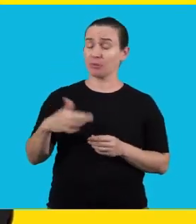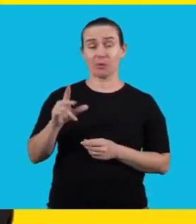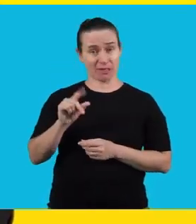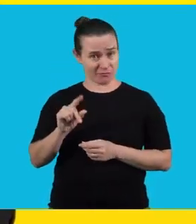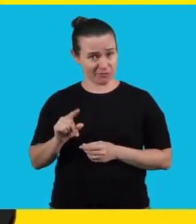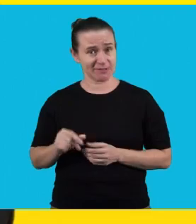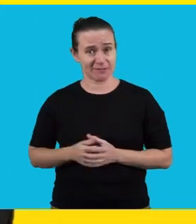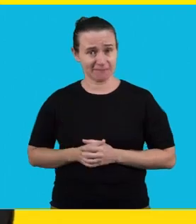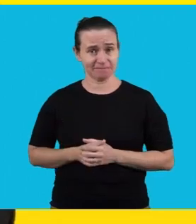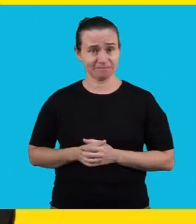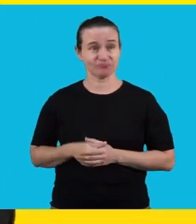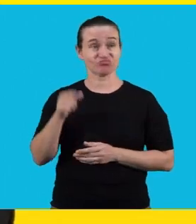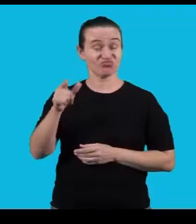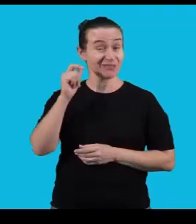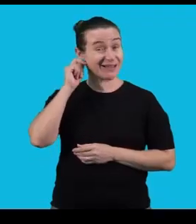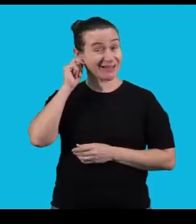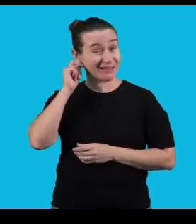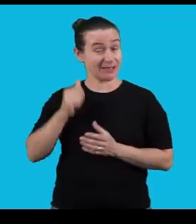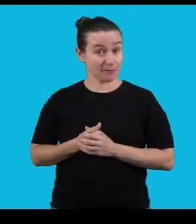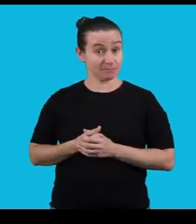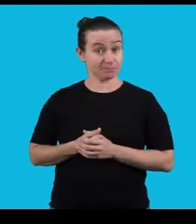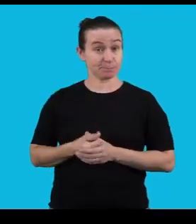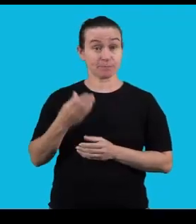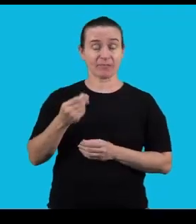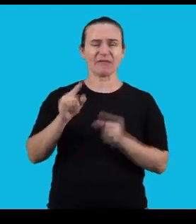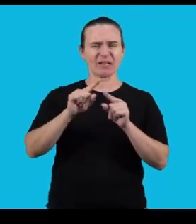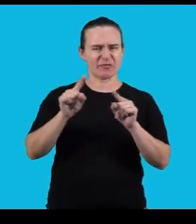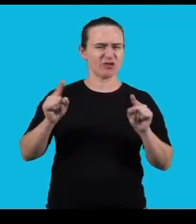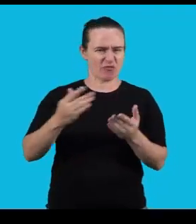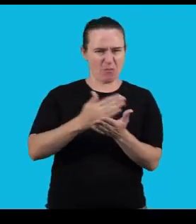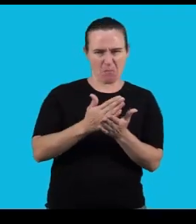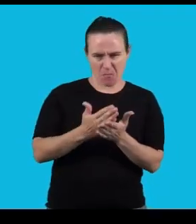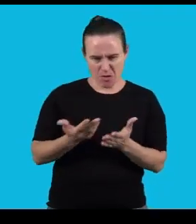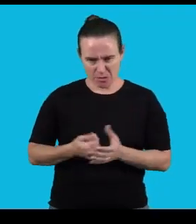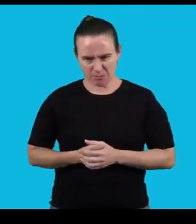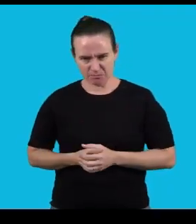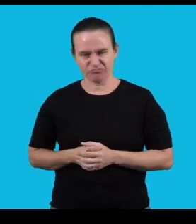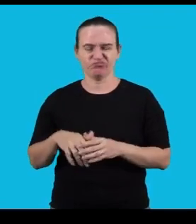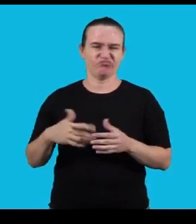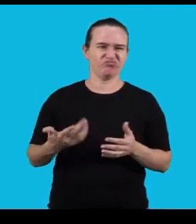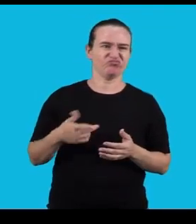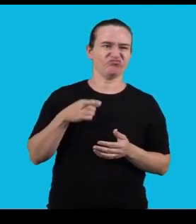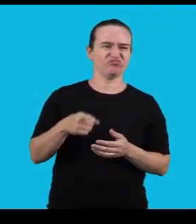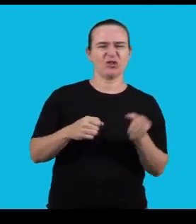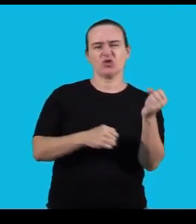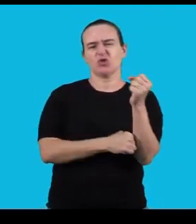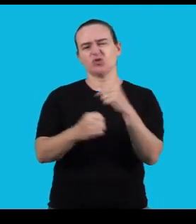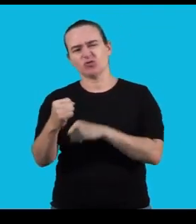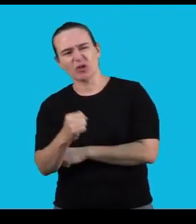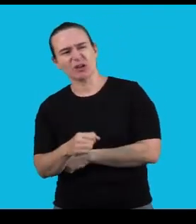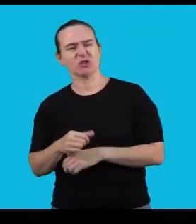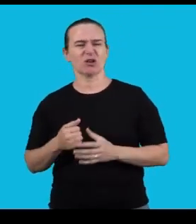Very interesting topic. The ear has got different things like